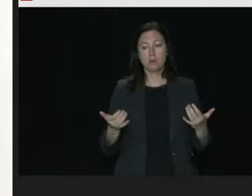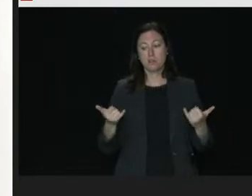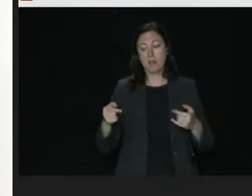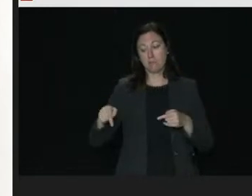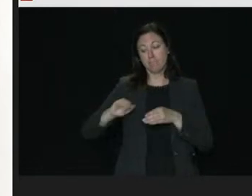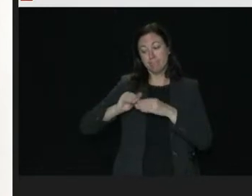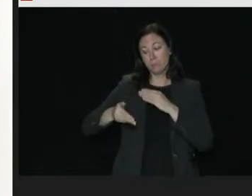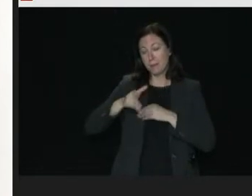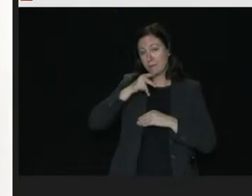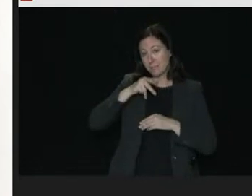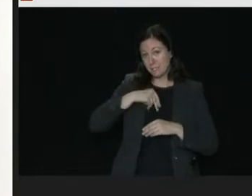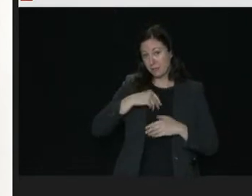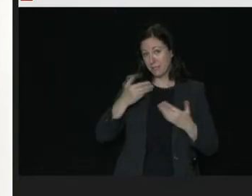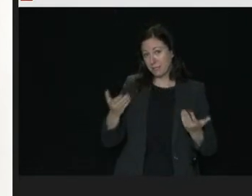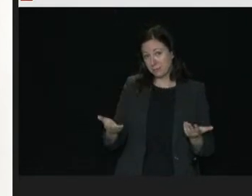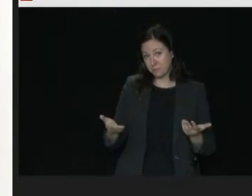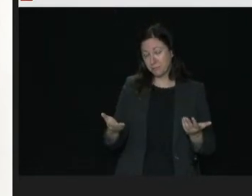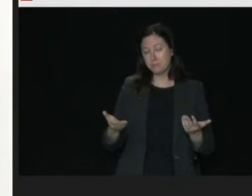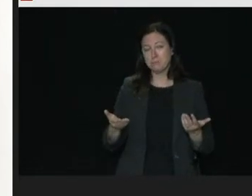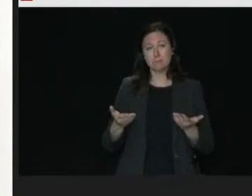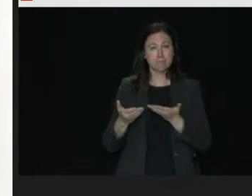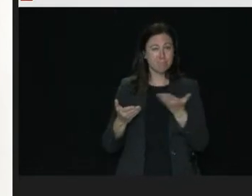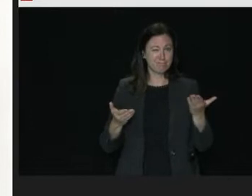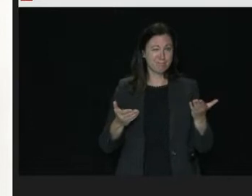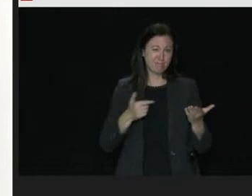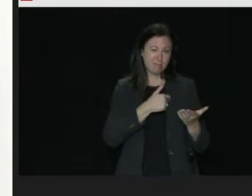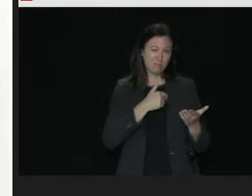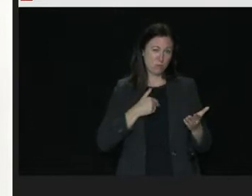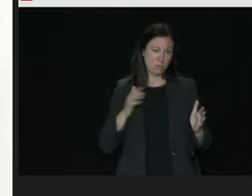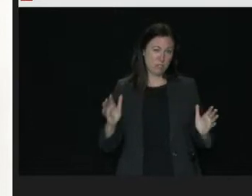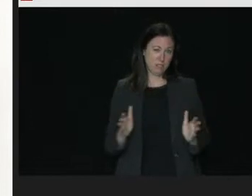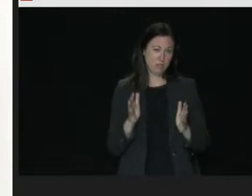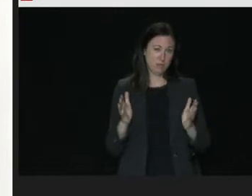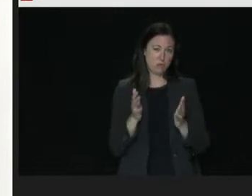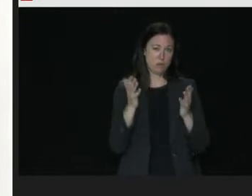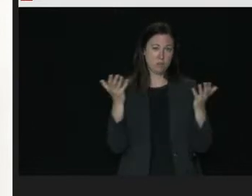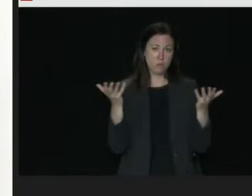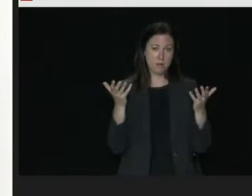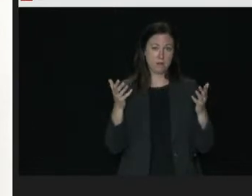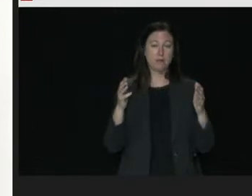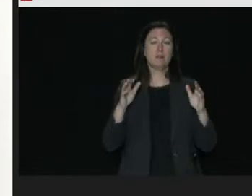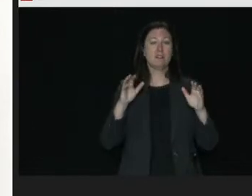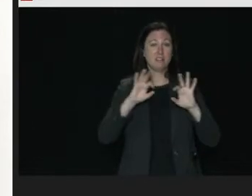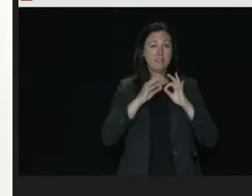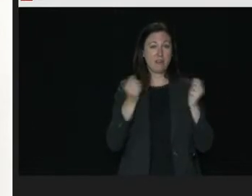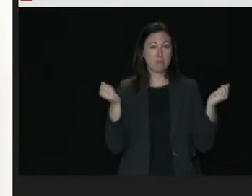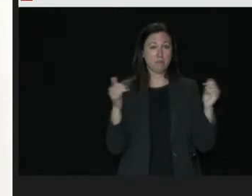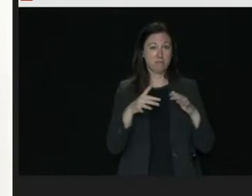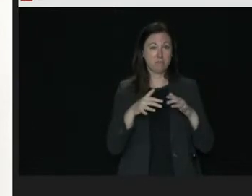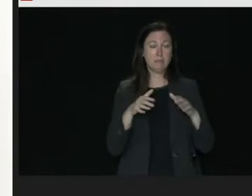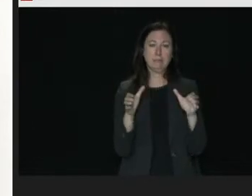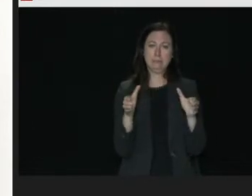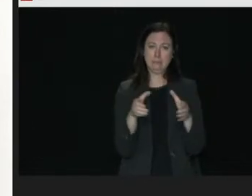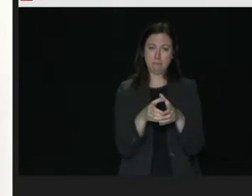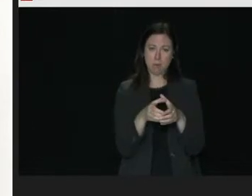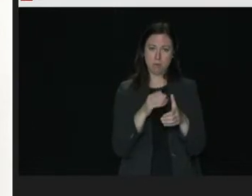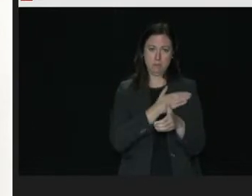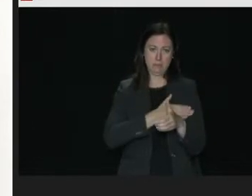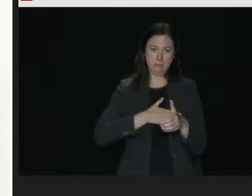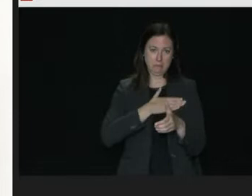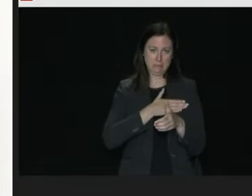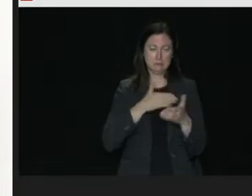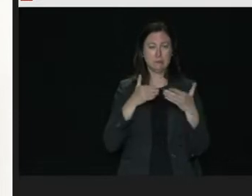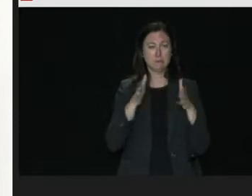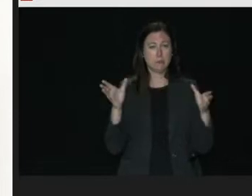Thanksgiving weekend, Canadians are urged to keep gatherings small and to follow local public health